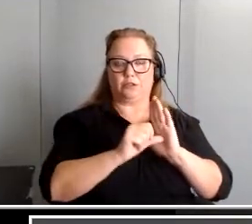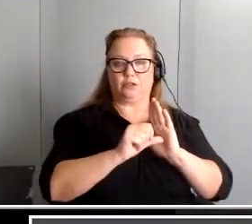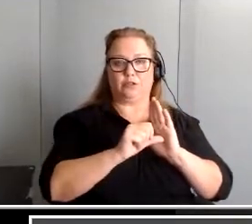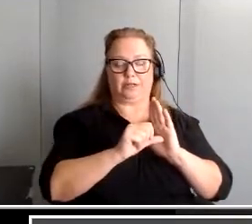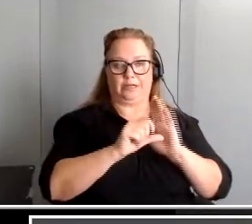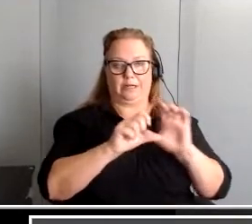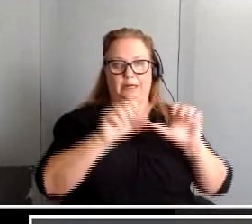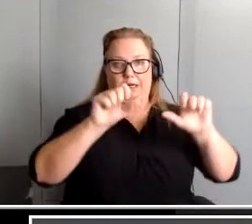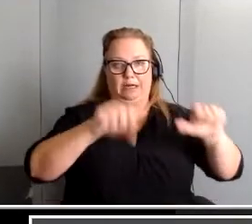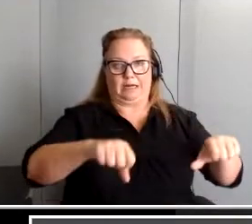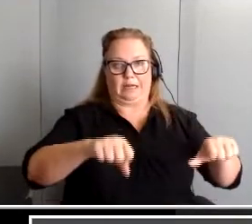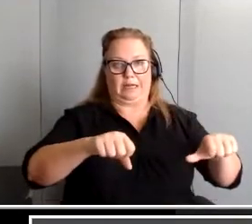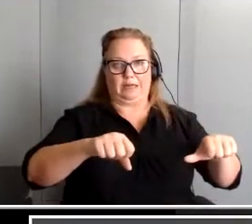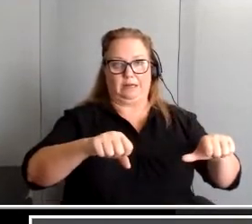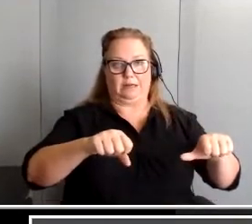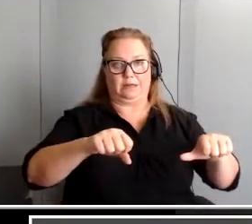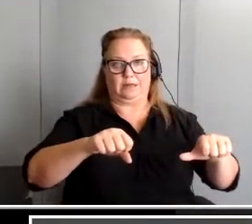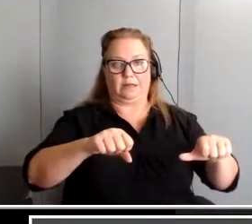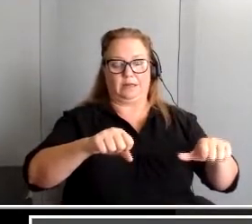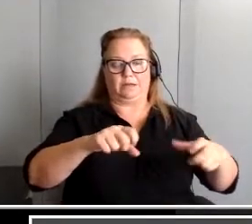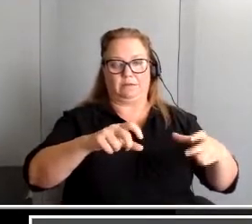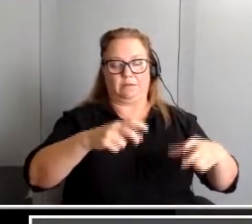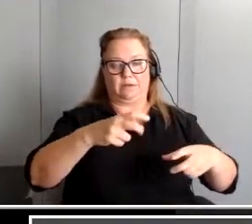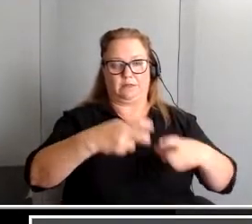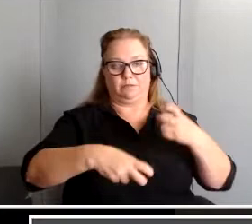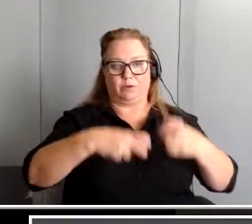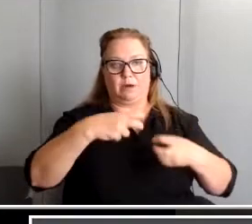can cause some problems, and